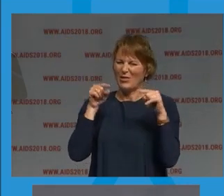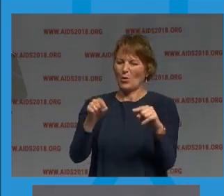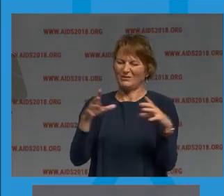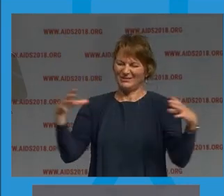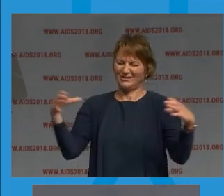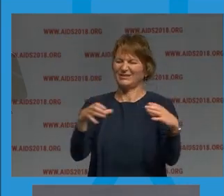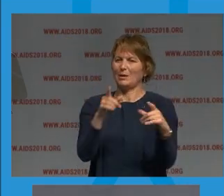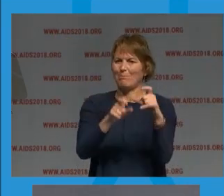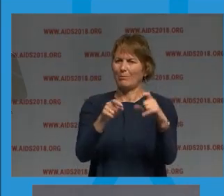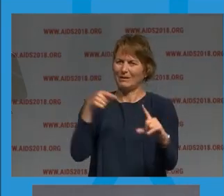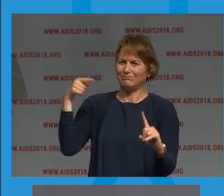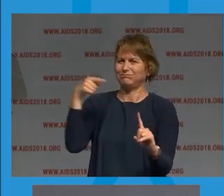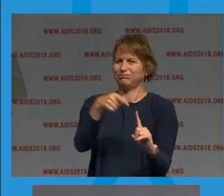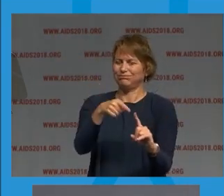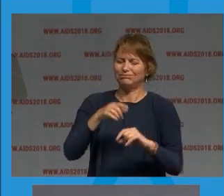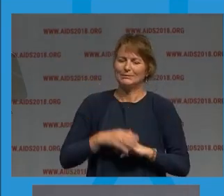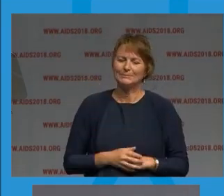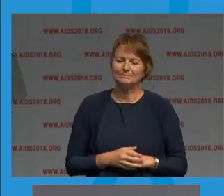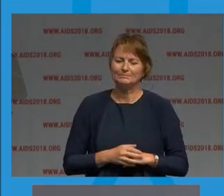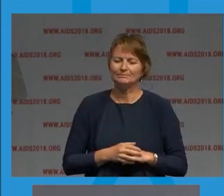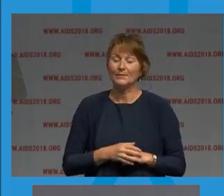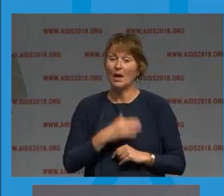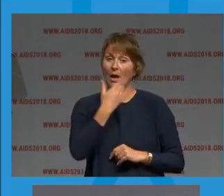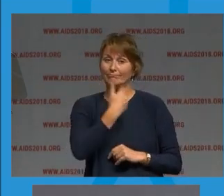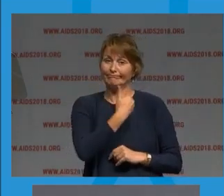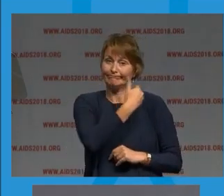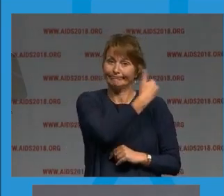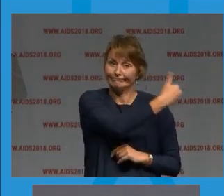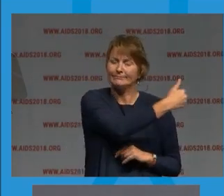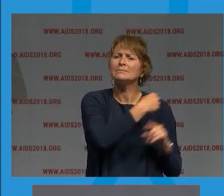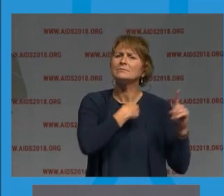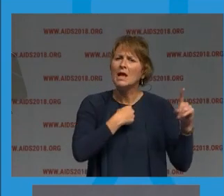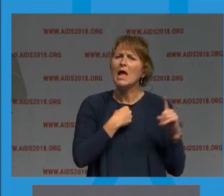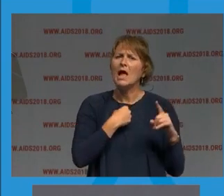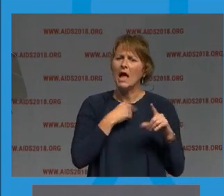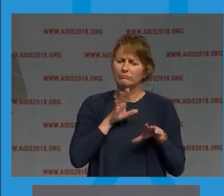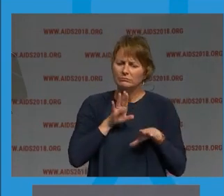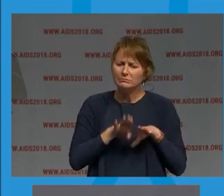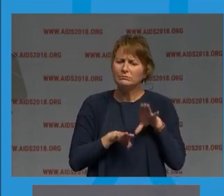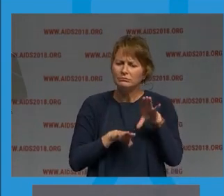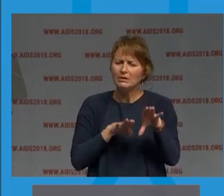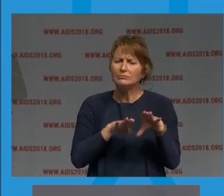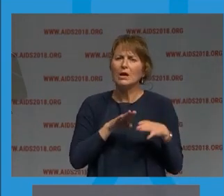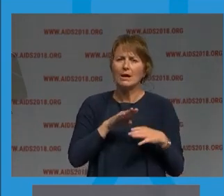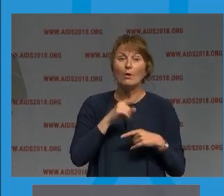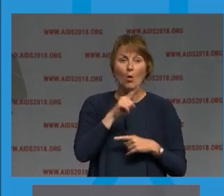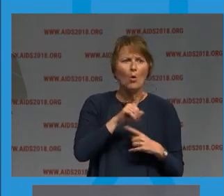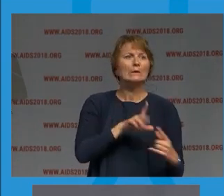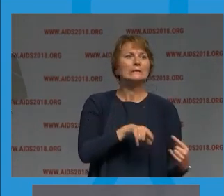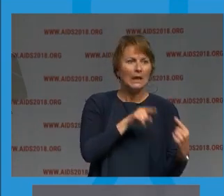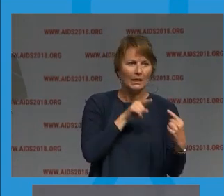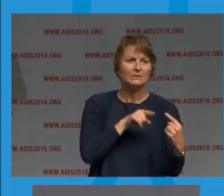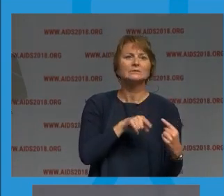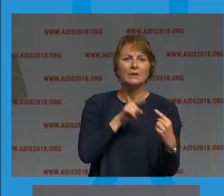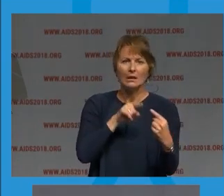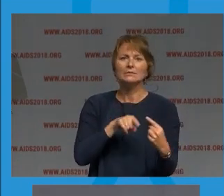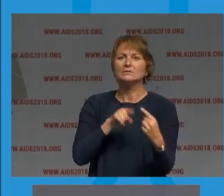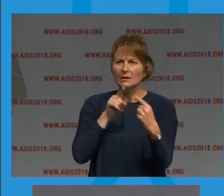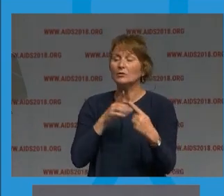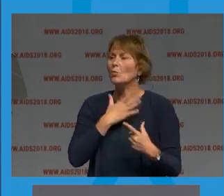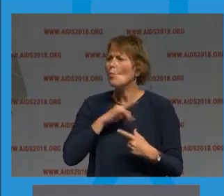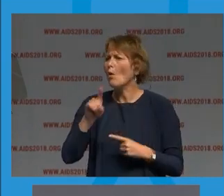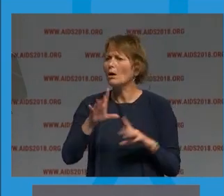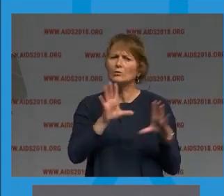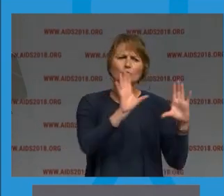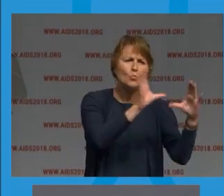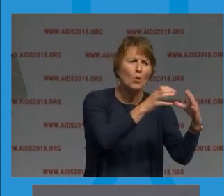note, moving from the left to the right of the slide, there are multiple steps where challenges are faced in engaging such populations,